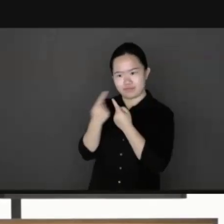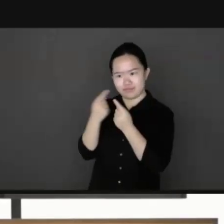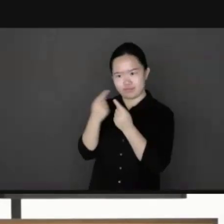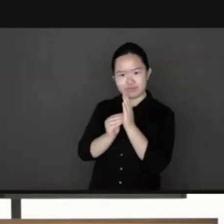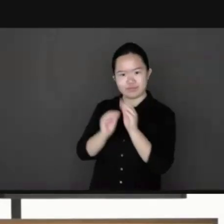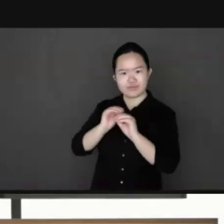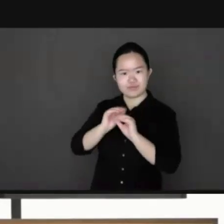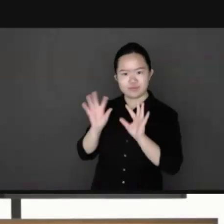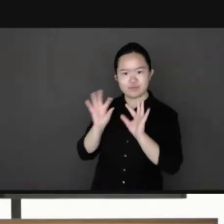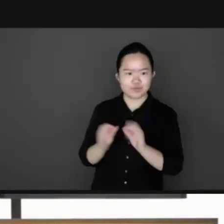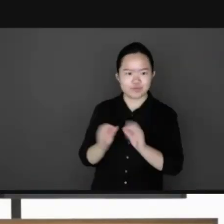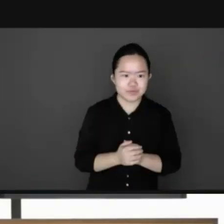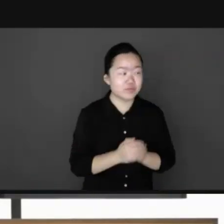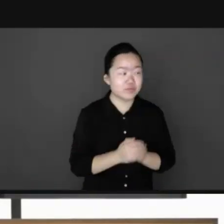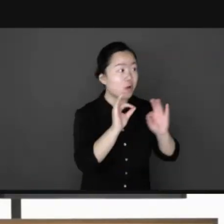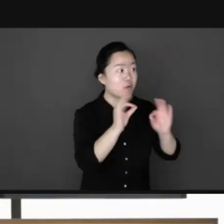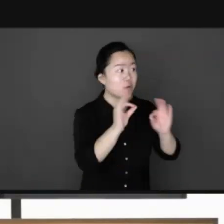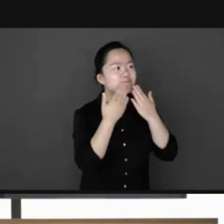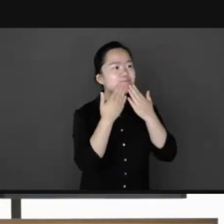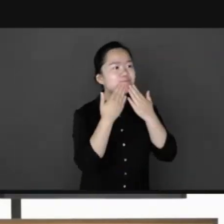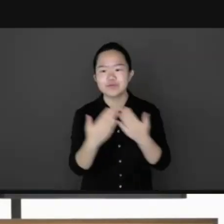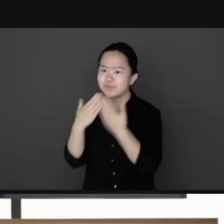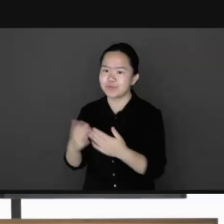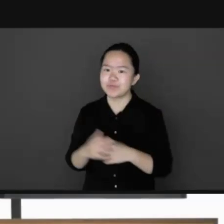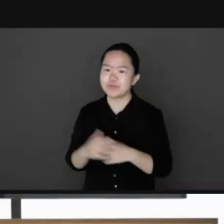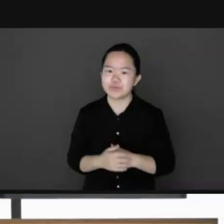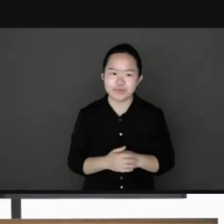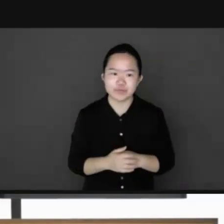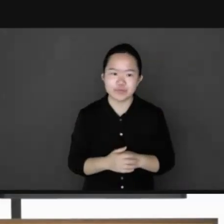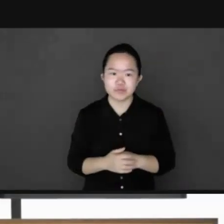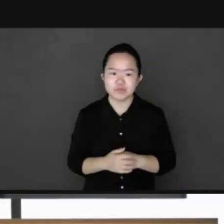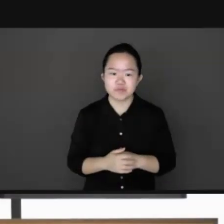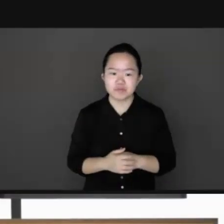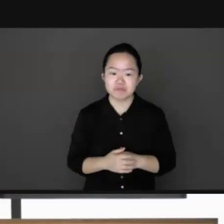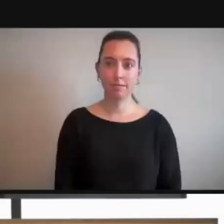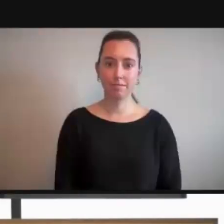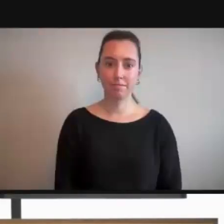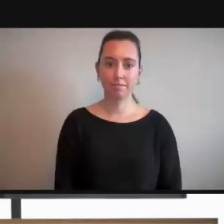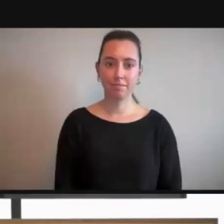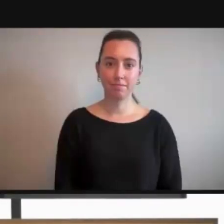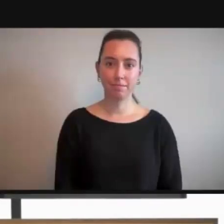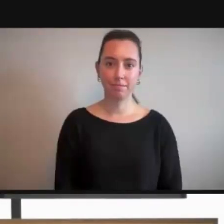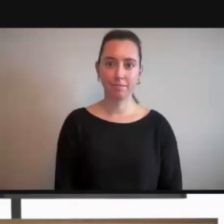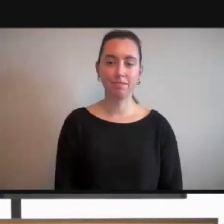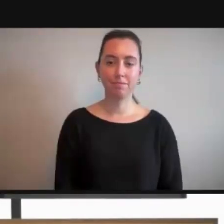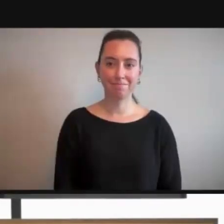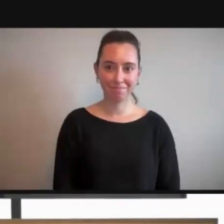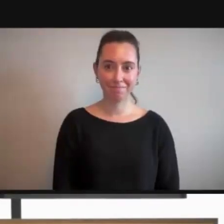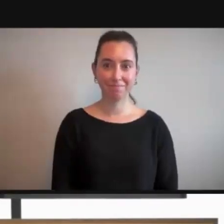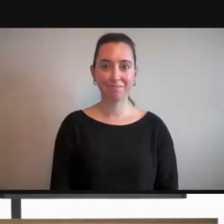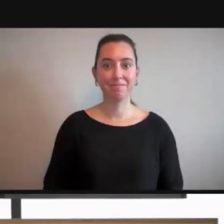have any more questions, I think we will move on to the next one, which maybe Peter, we don't really know if that works or not, but I think